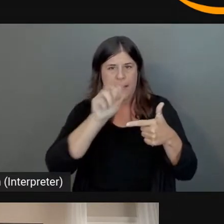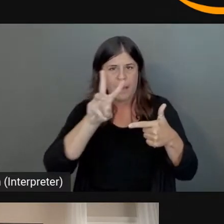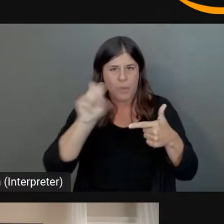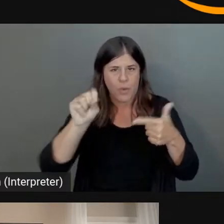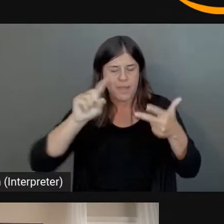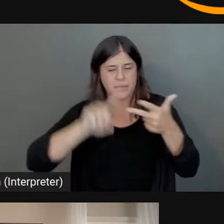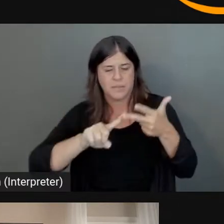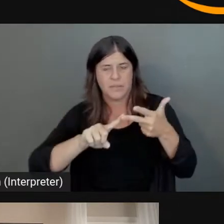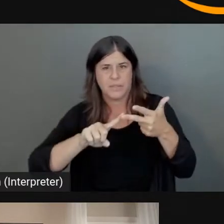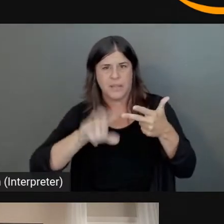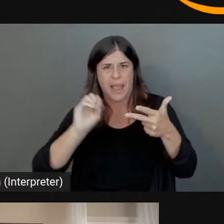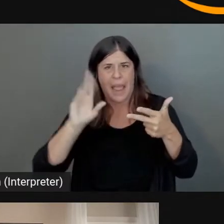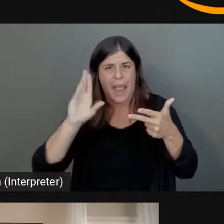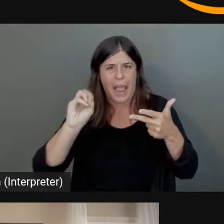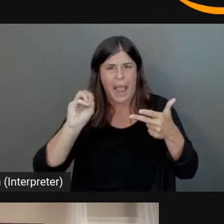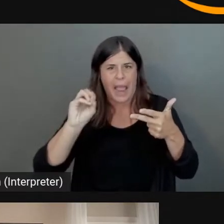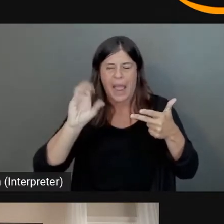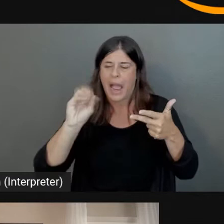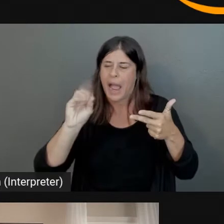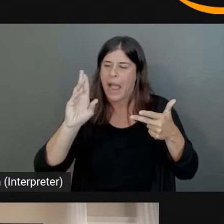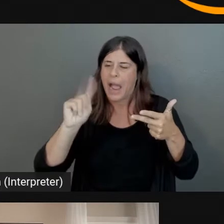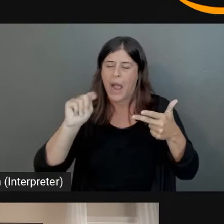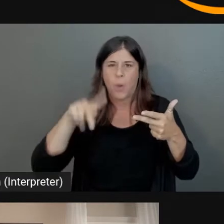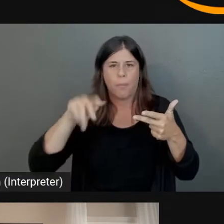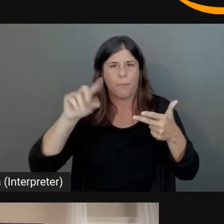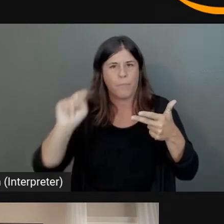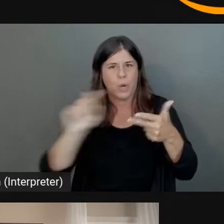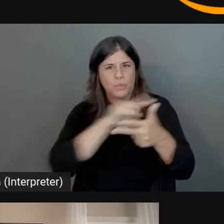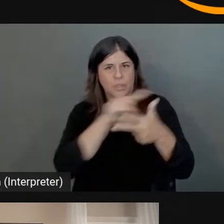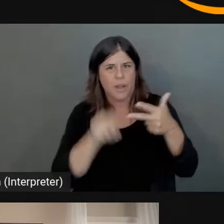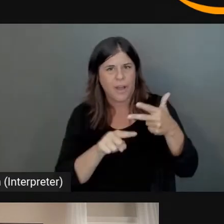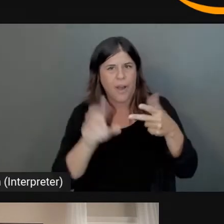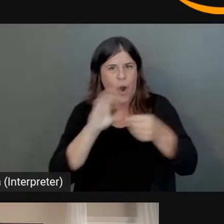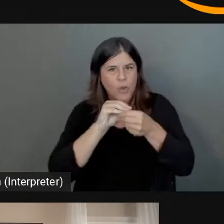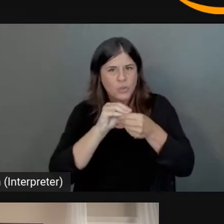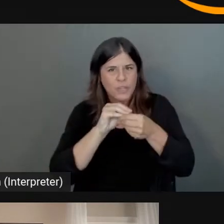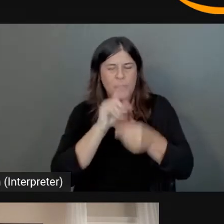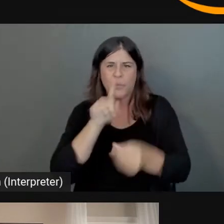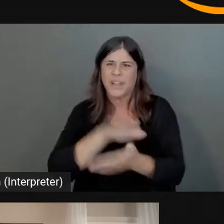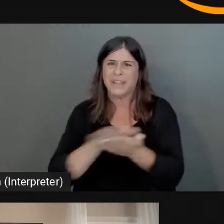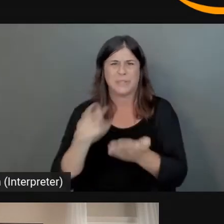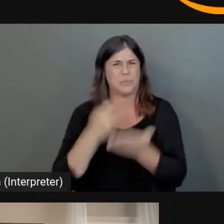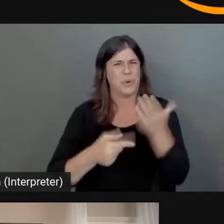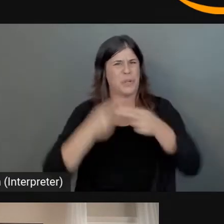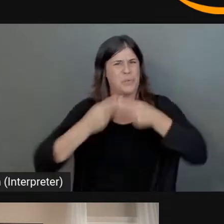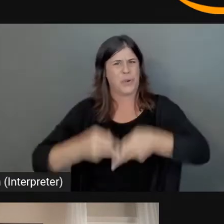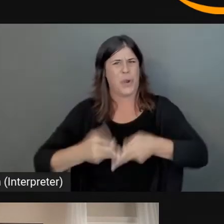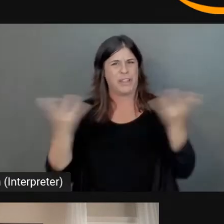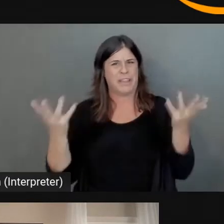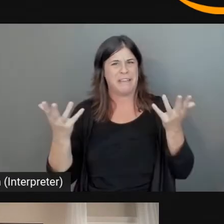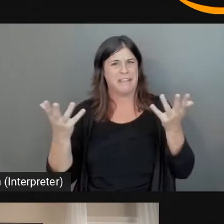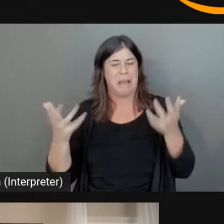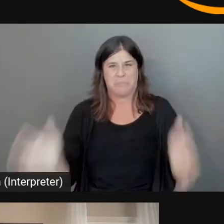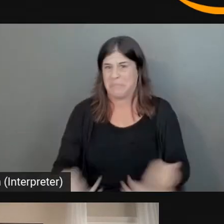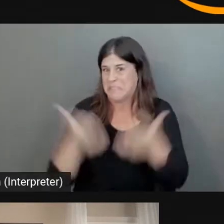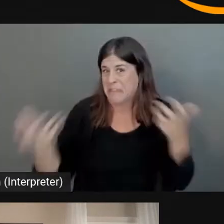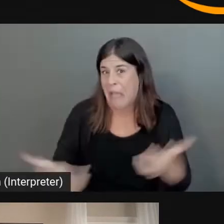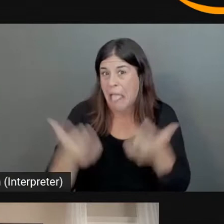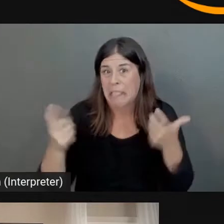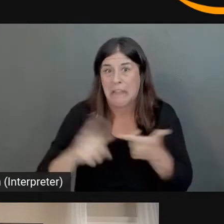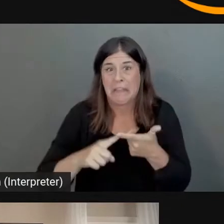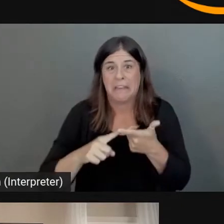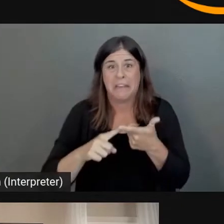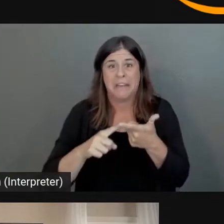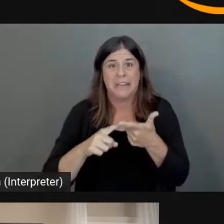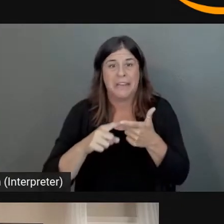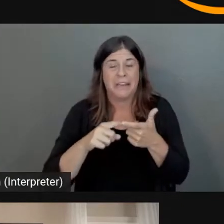putting Outposts all together and making this really nice, I don't know what you call it, a salad, a charcuterie. I'm not sure